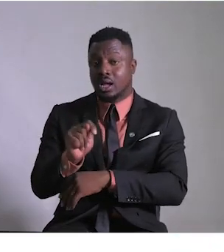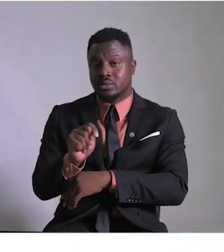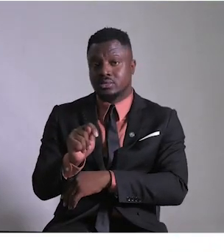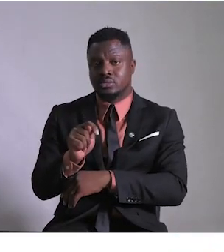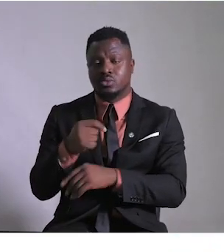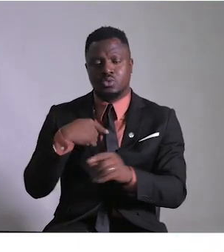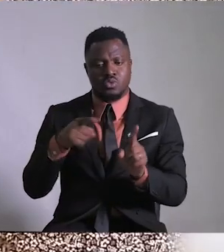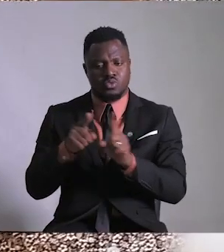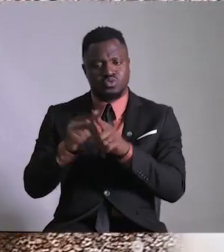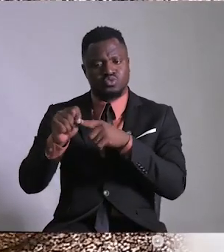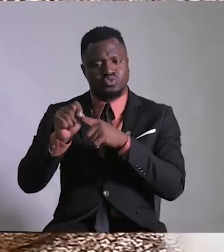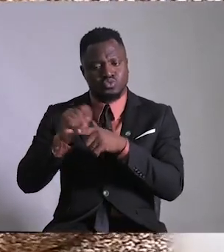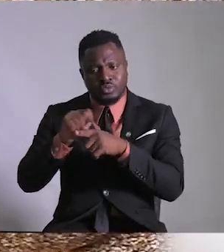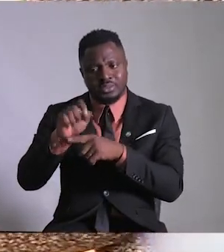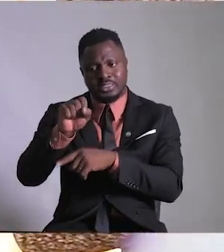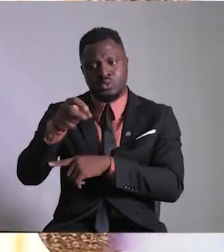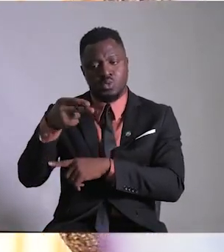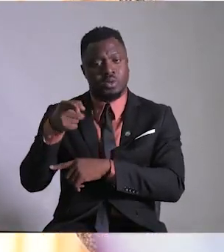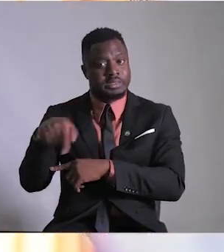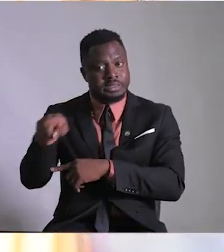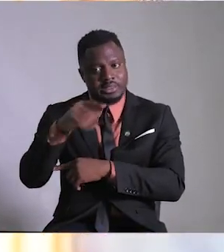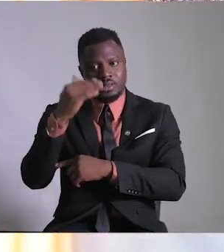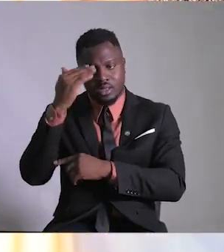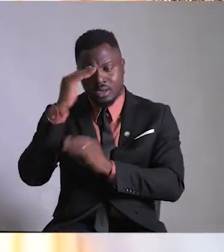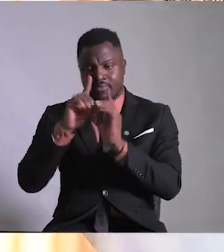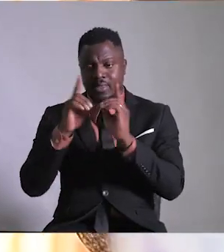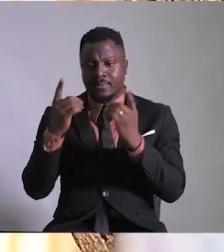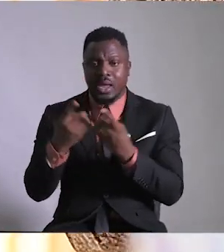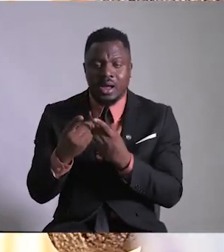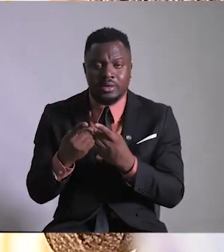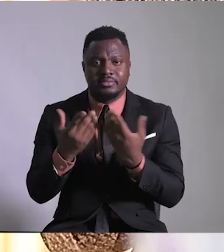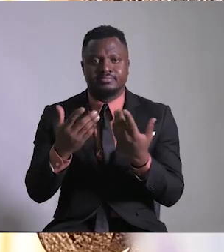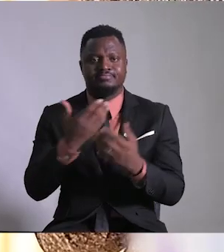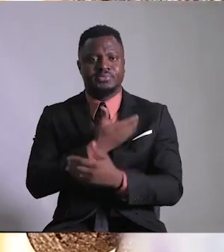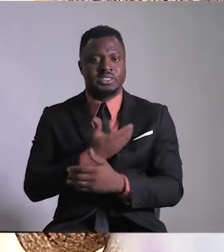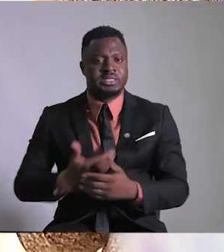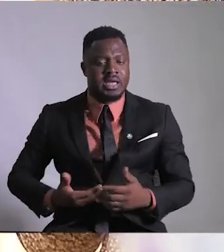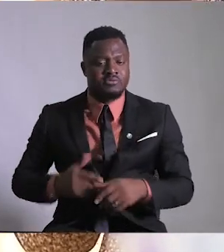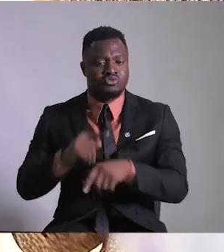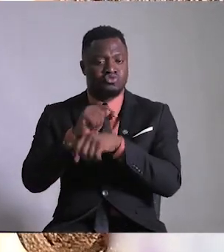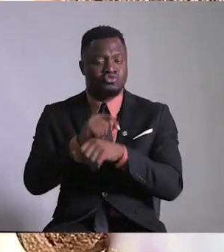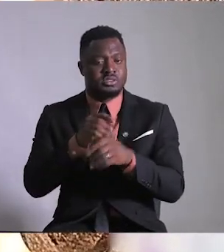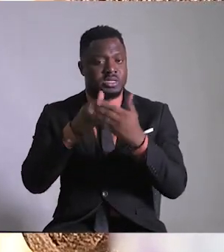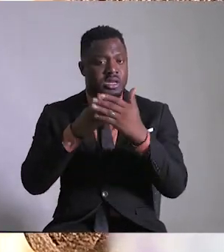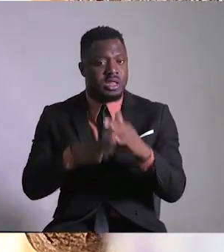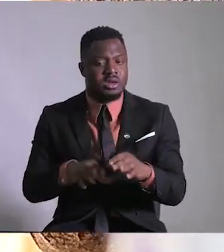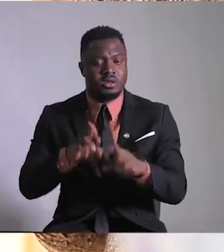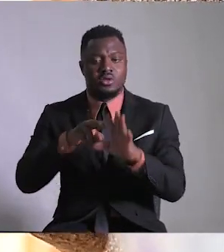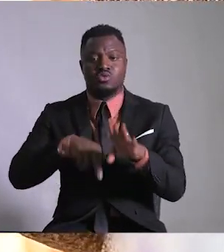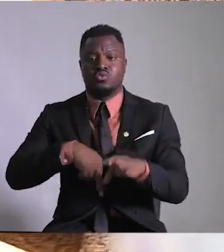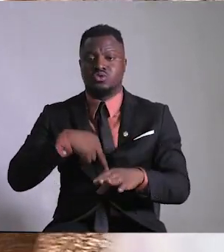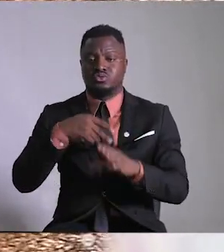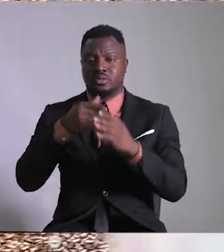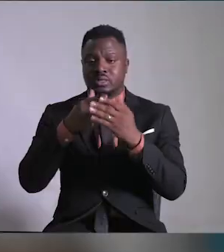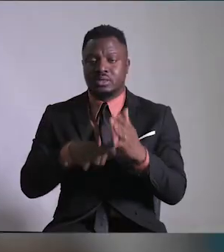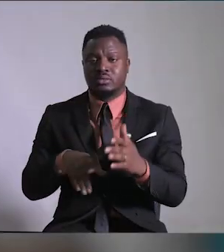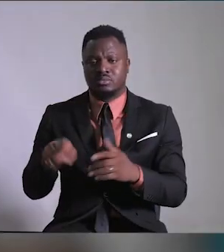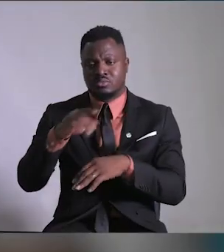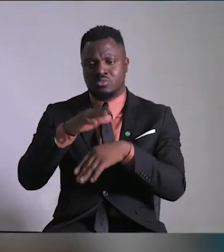Act. We also train the stakeholders, the head of department, the chiefs or the traditional leaders and the religious